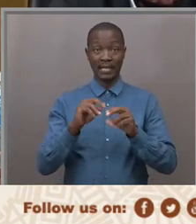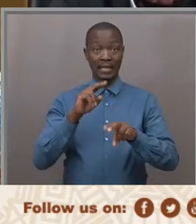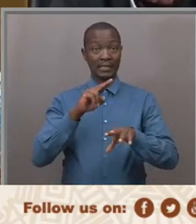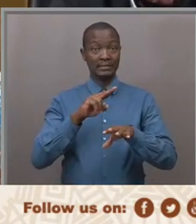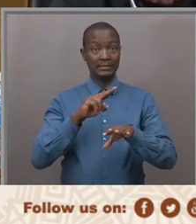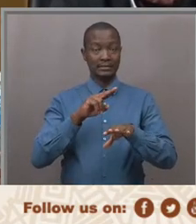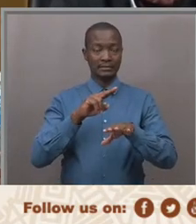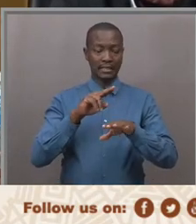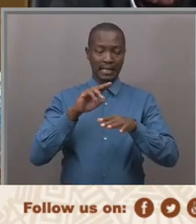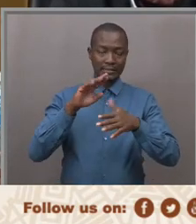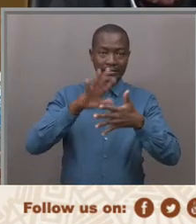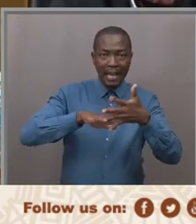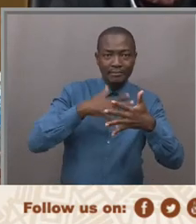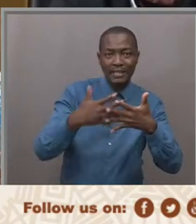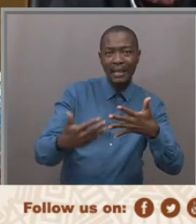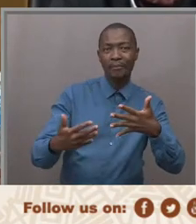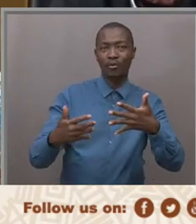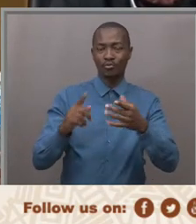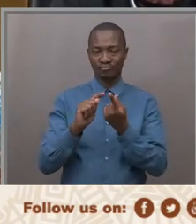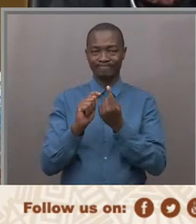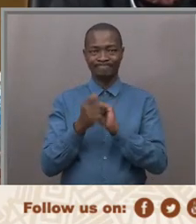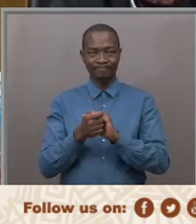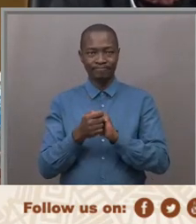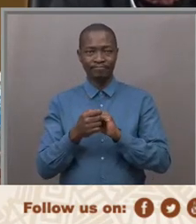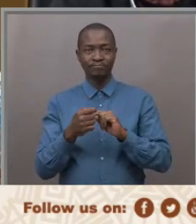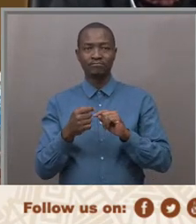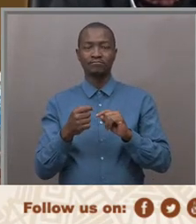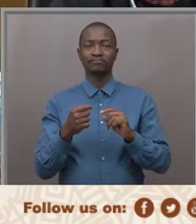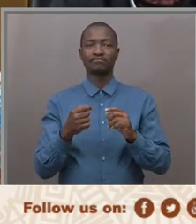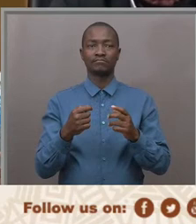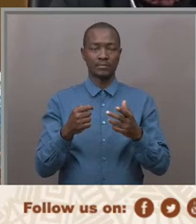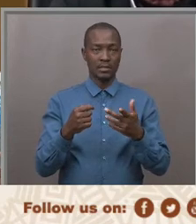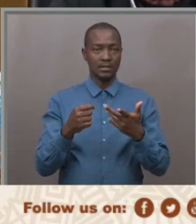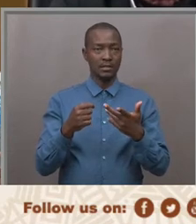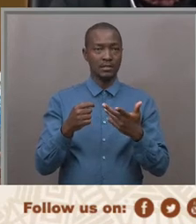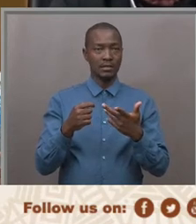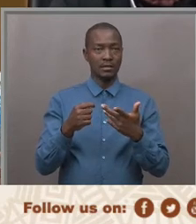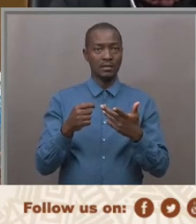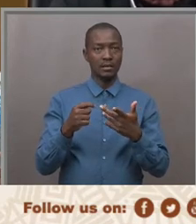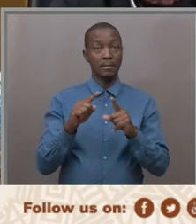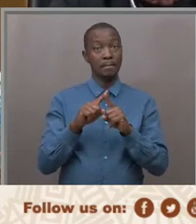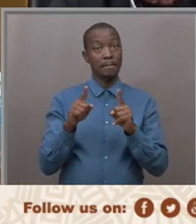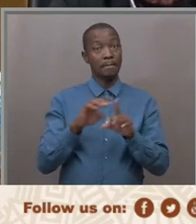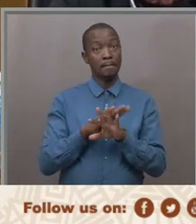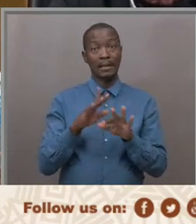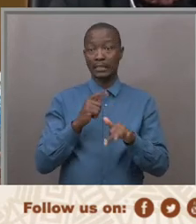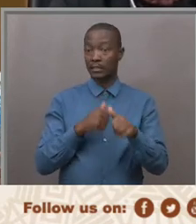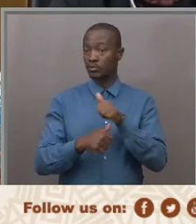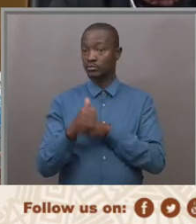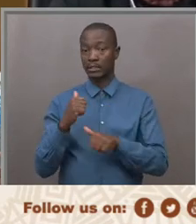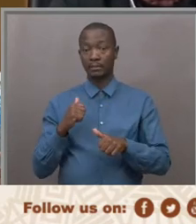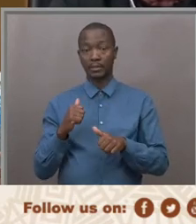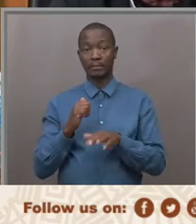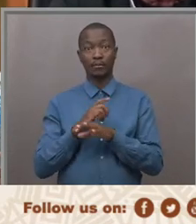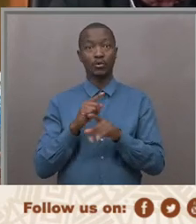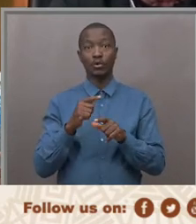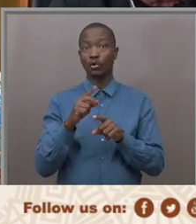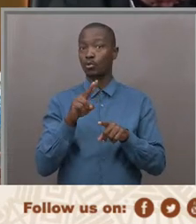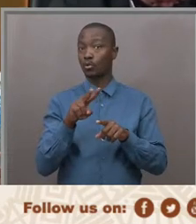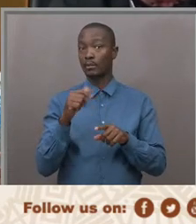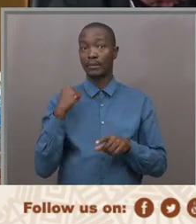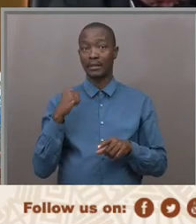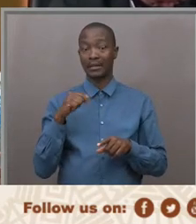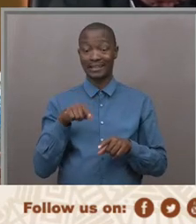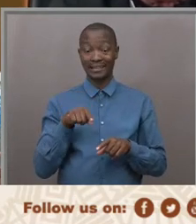do. There are significant adjustments to recover the lost time, but there's no turning back. We are not looking back. This